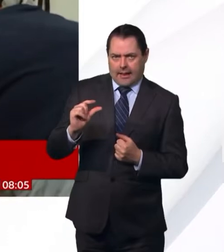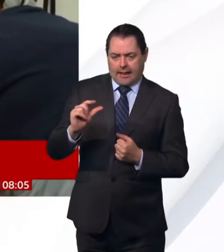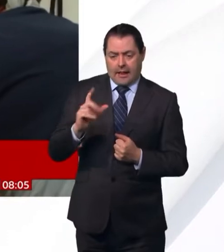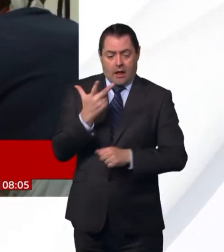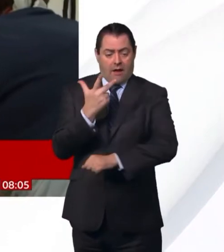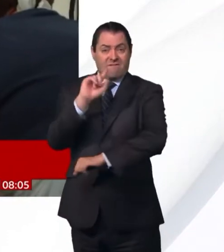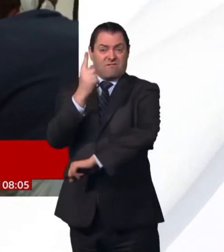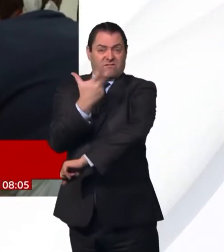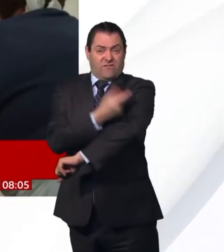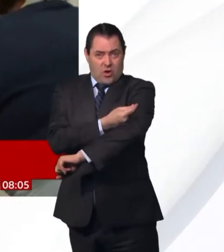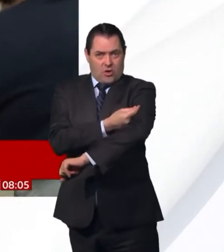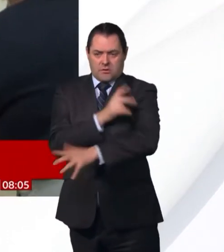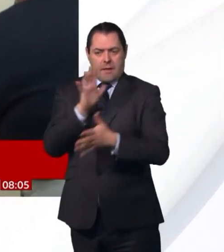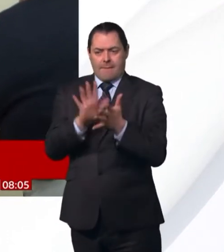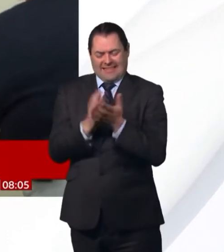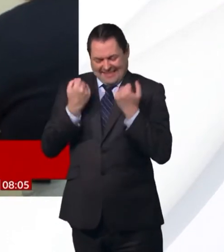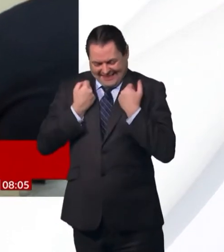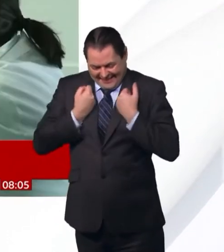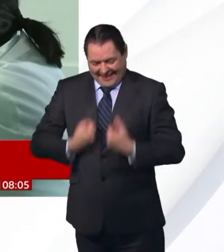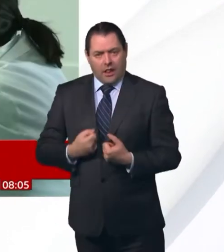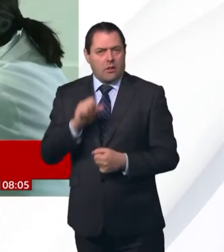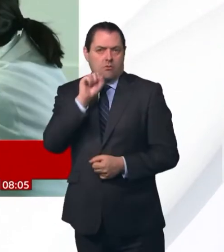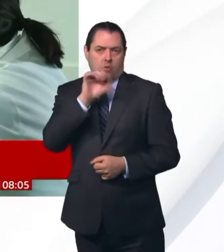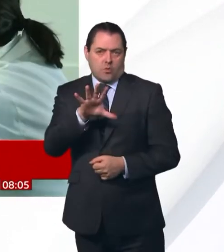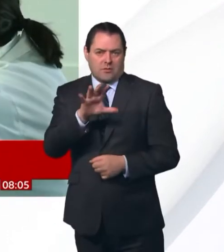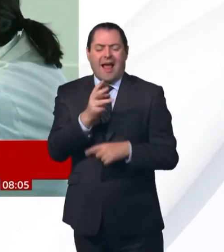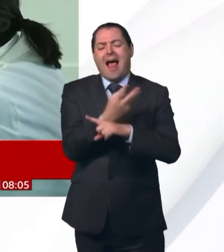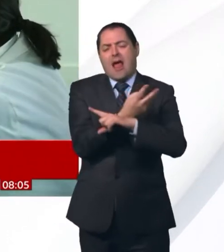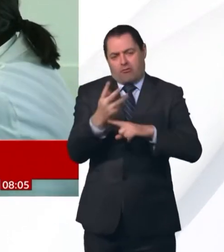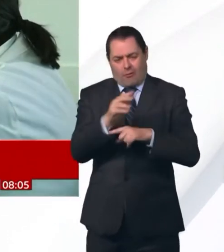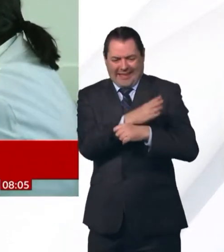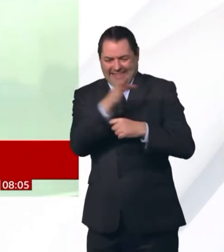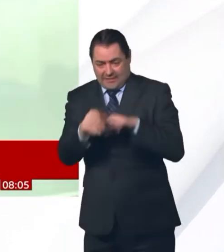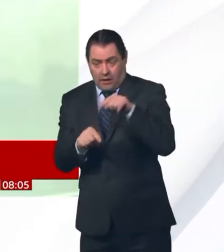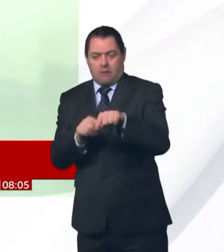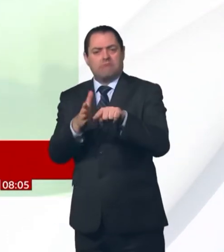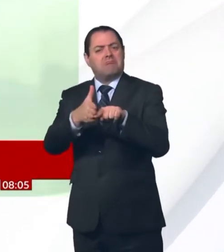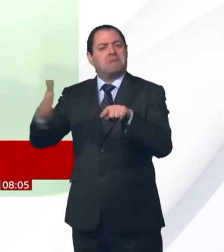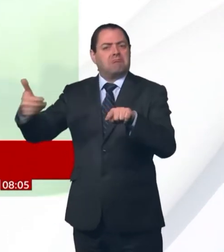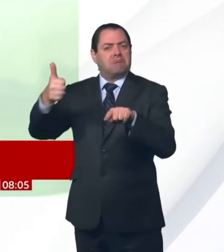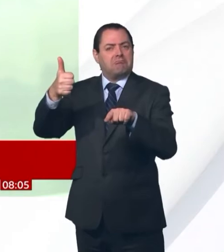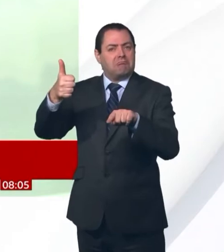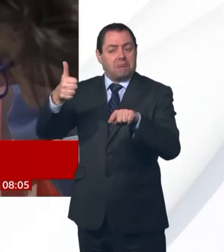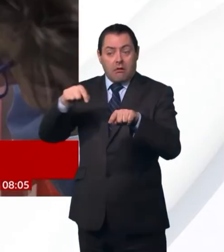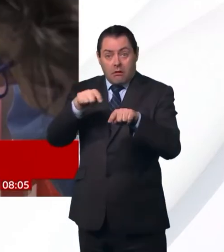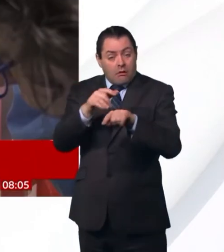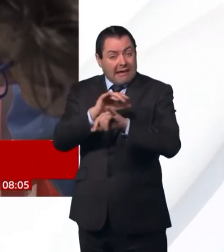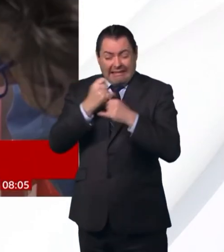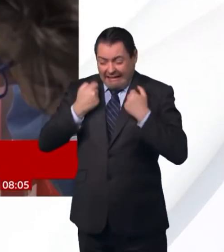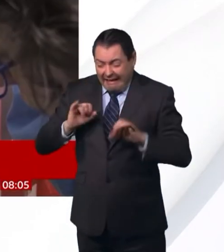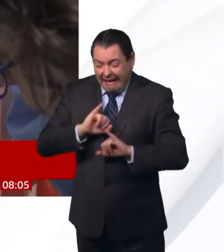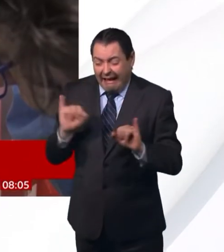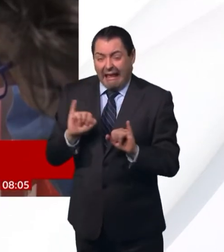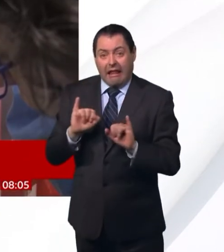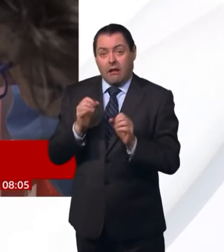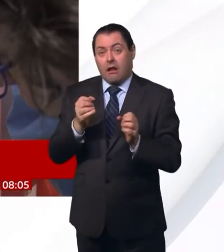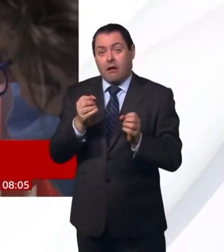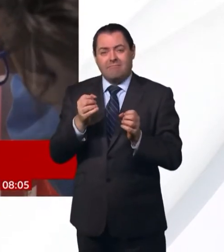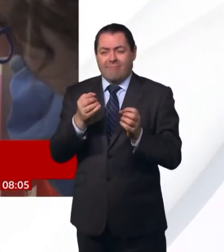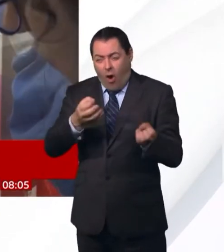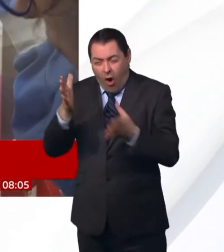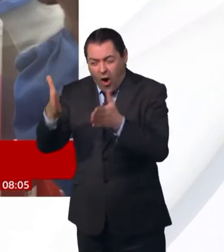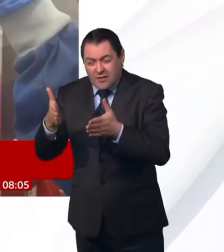prevents people being so ill they are admitted to hospital, that would really blunt this pandemic. So